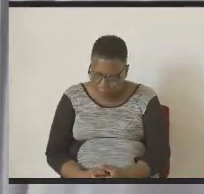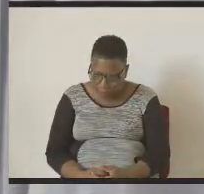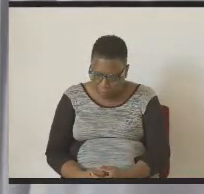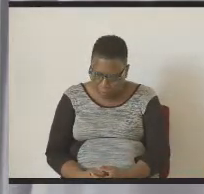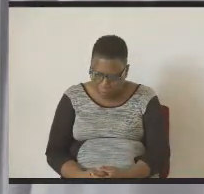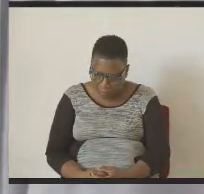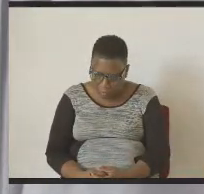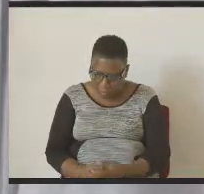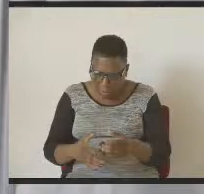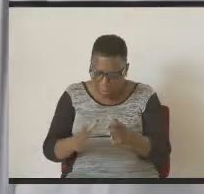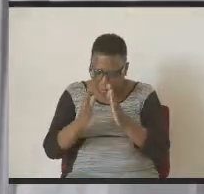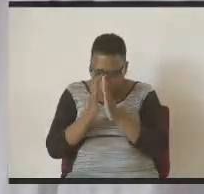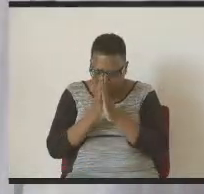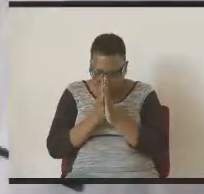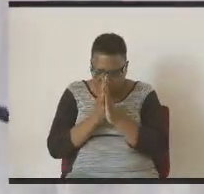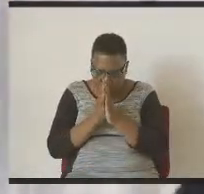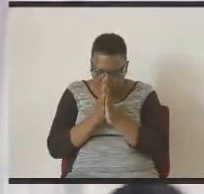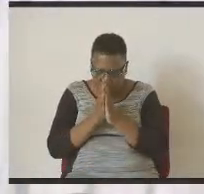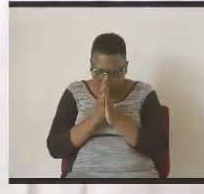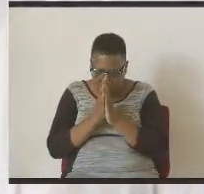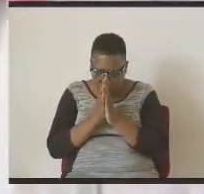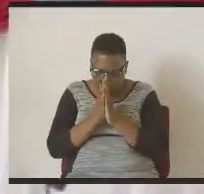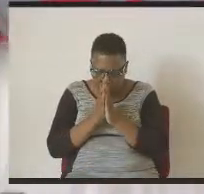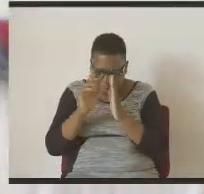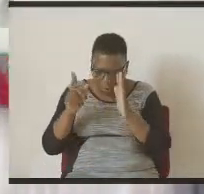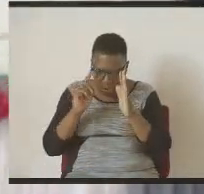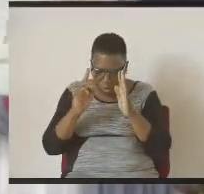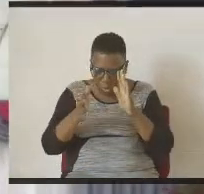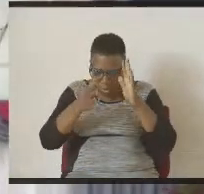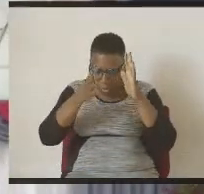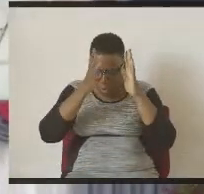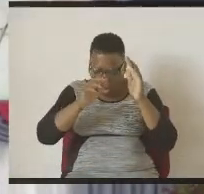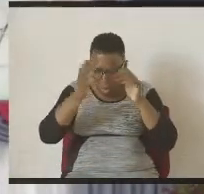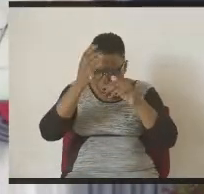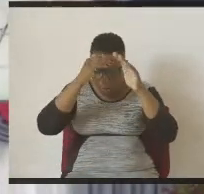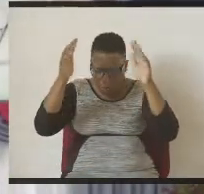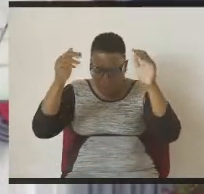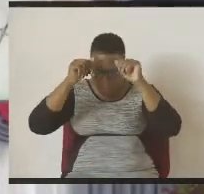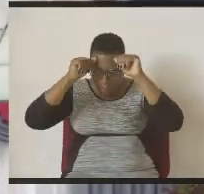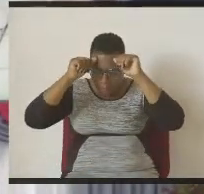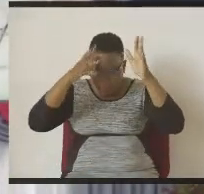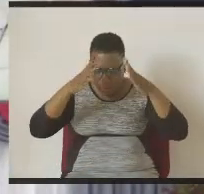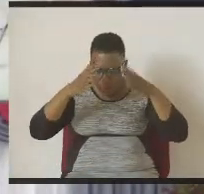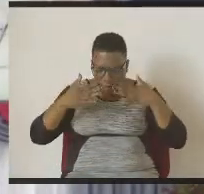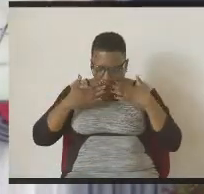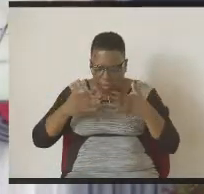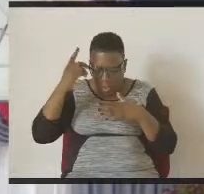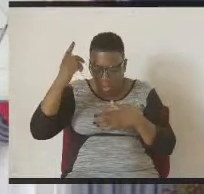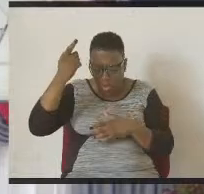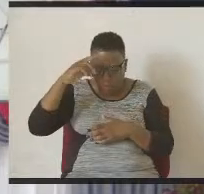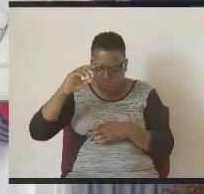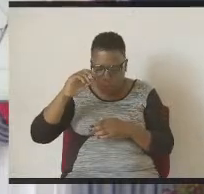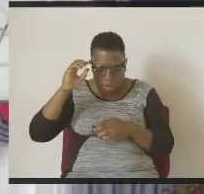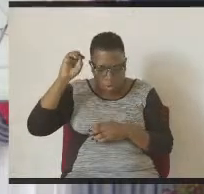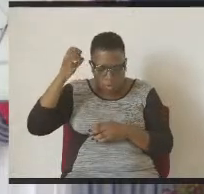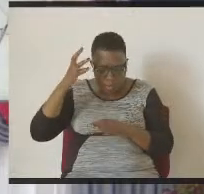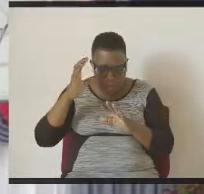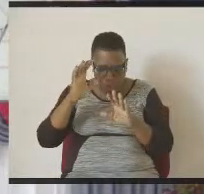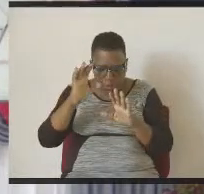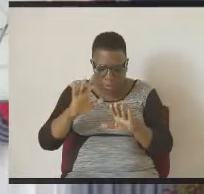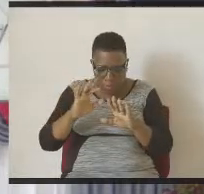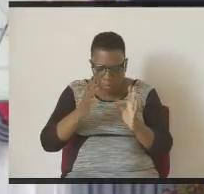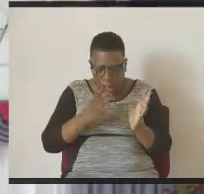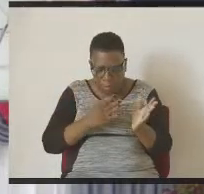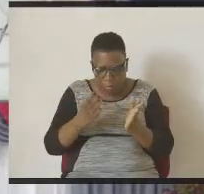Let us pray. Eternal God, O Heavenly Father, we thank you for your grace and mercy that has brought us